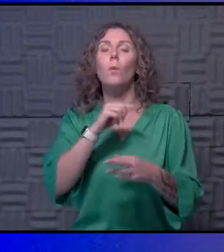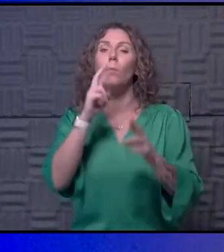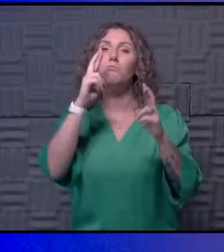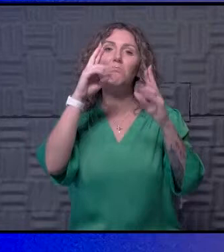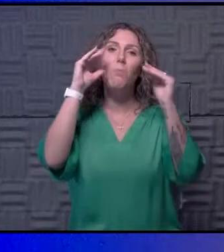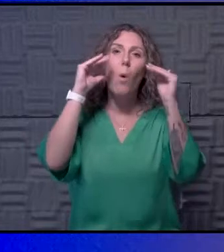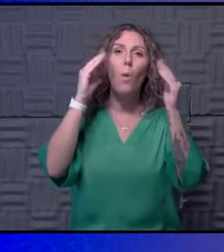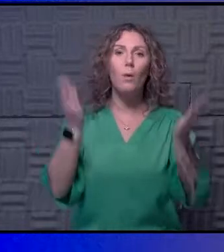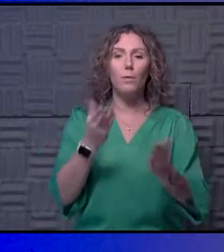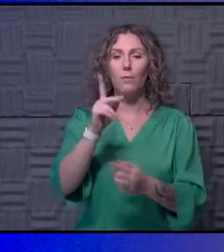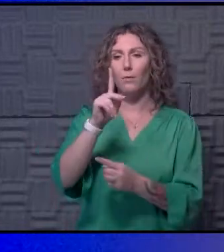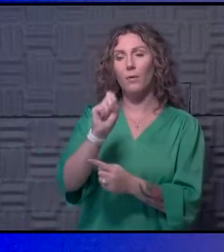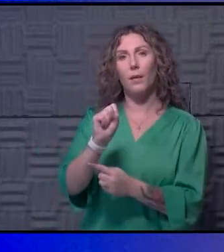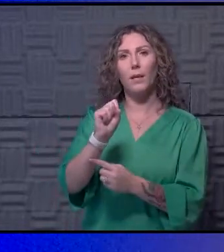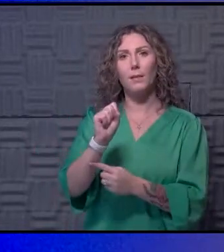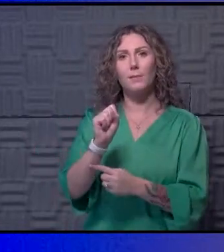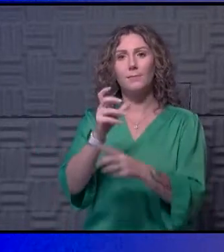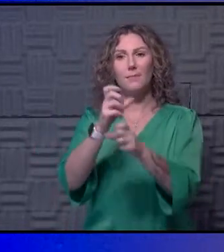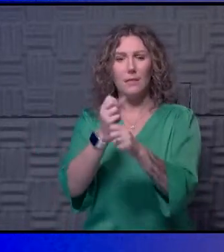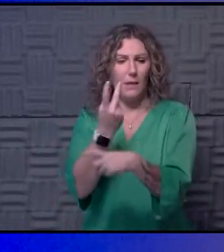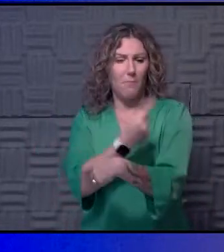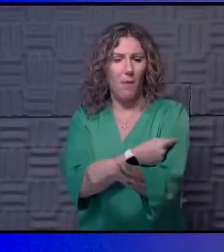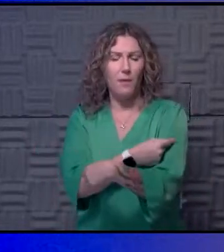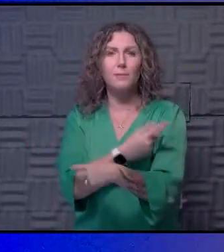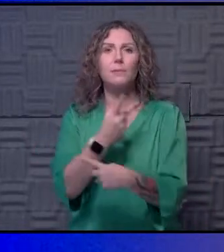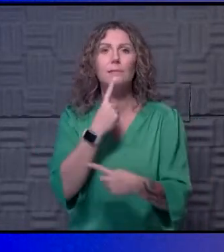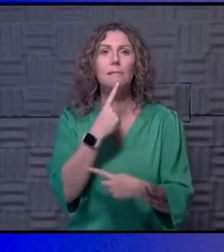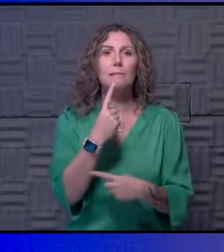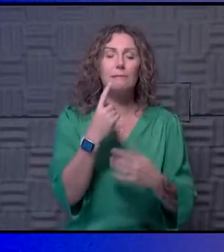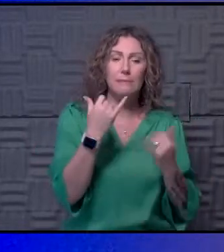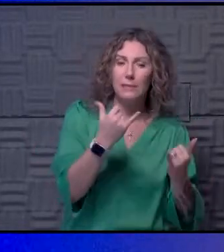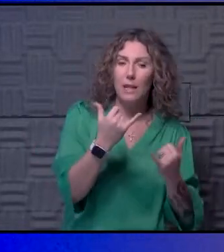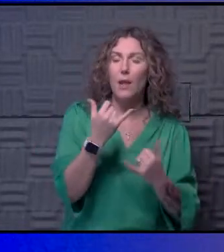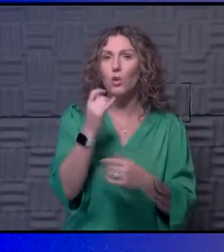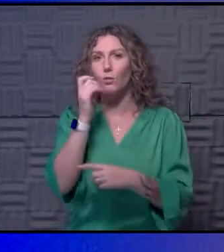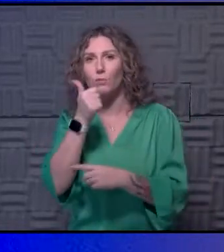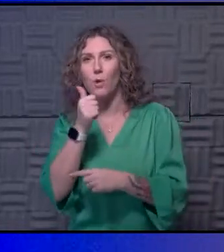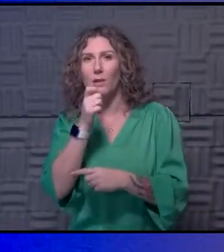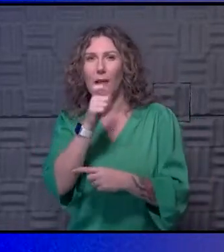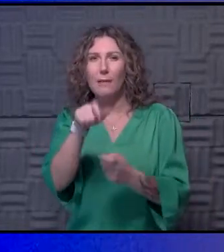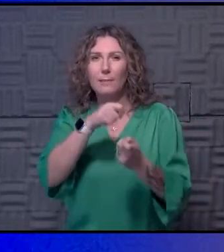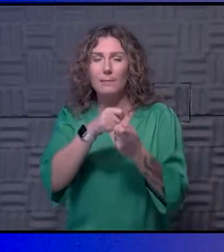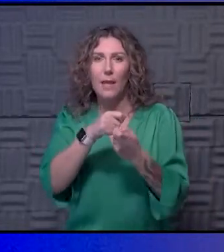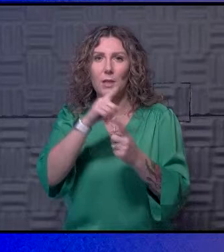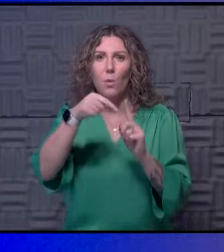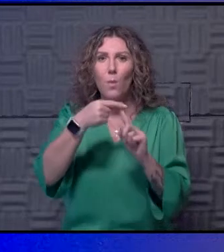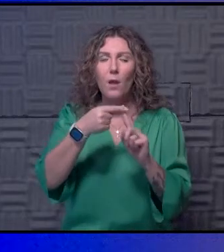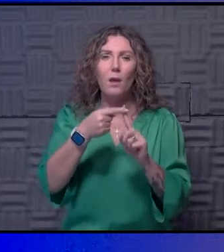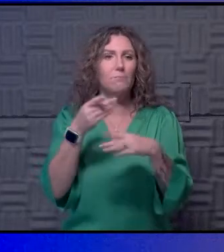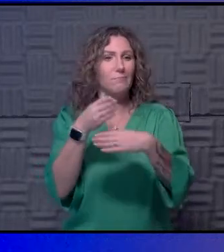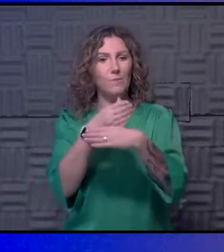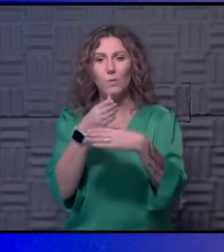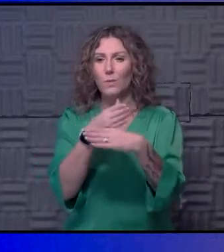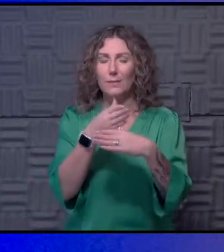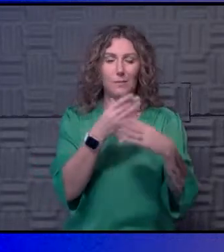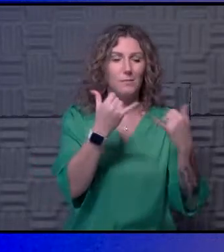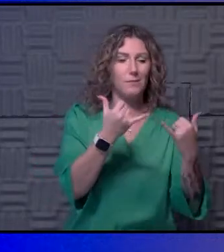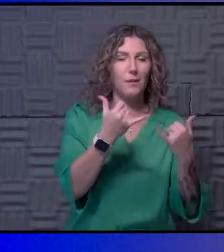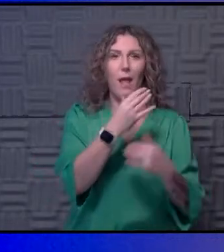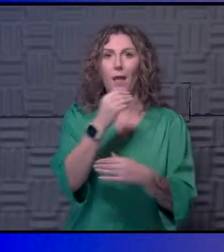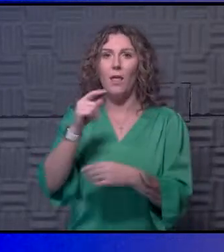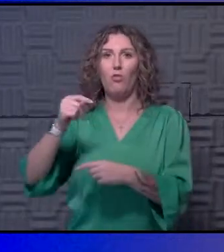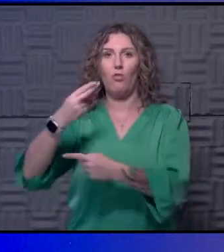be getting vaccines today or tomorrow. We just don't know exactly. It's going to be any time between today